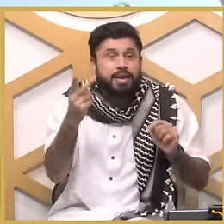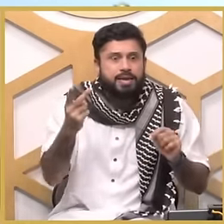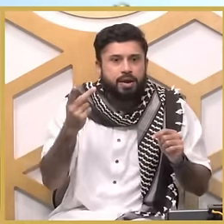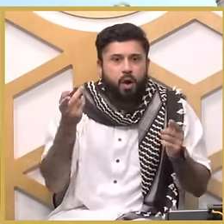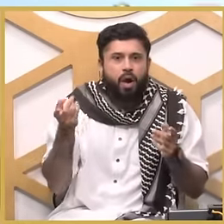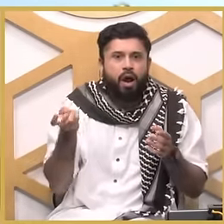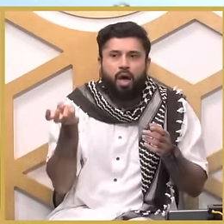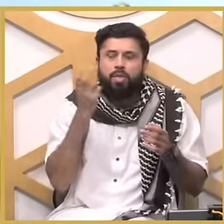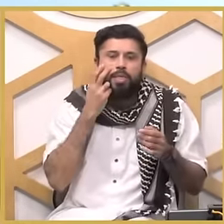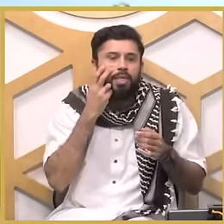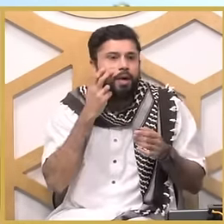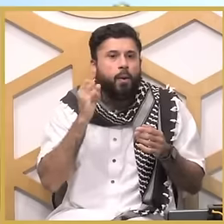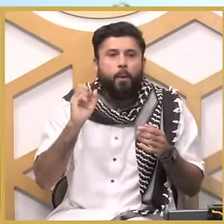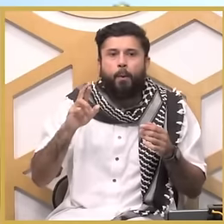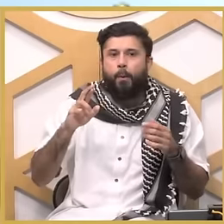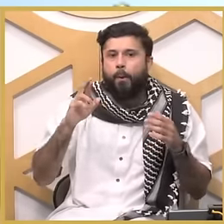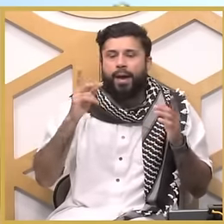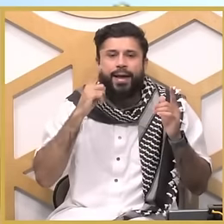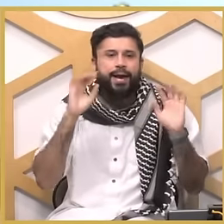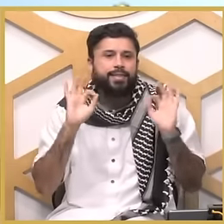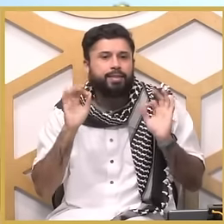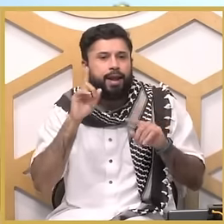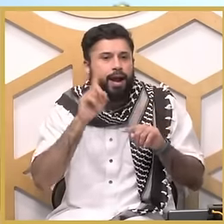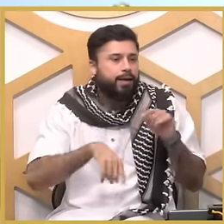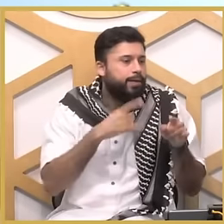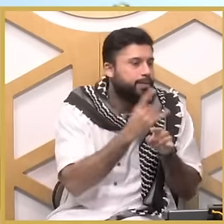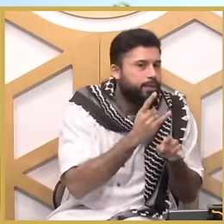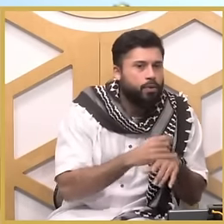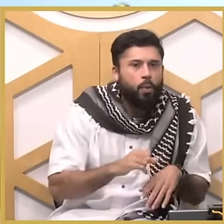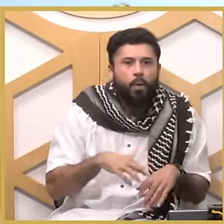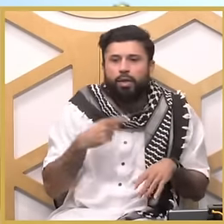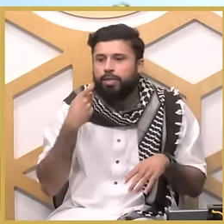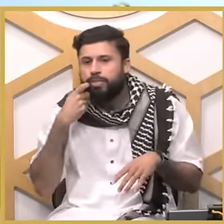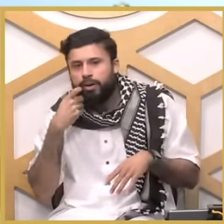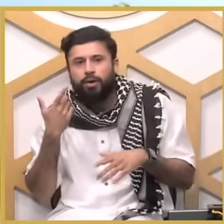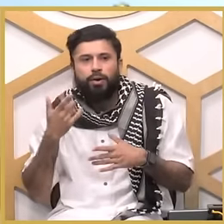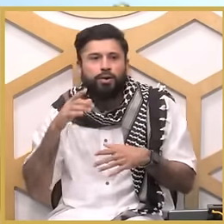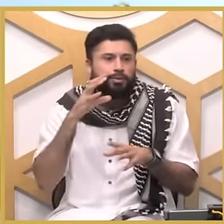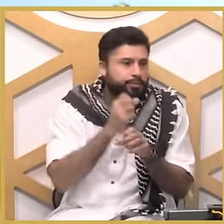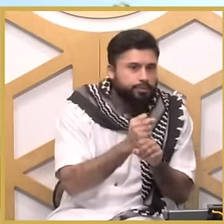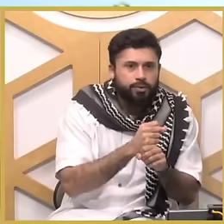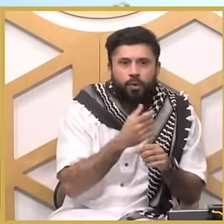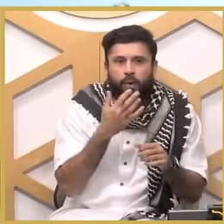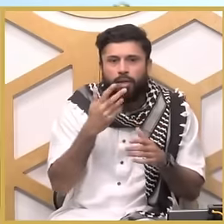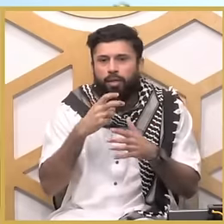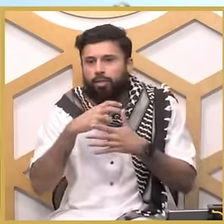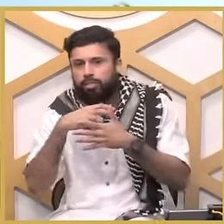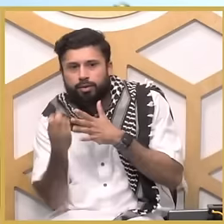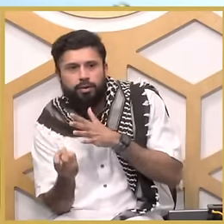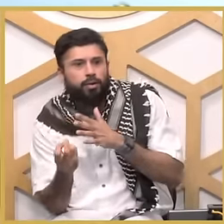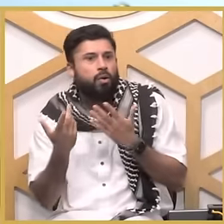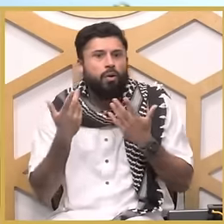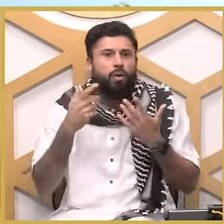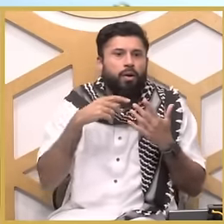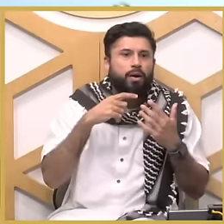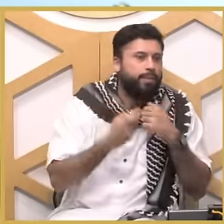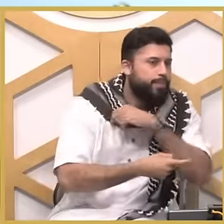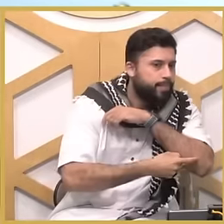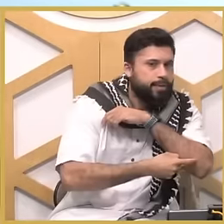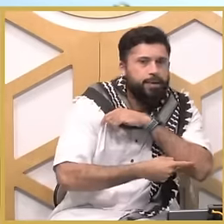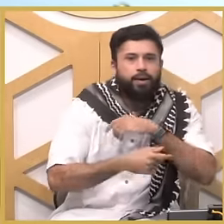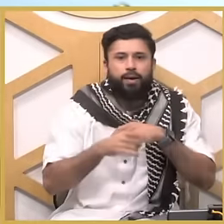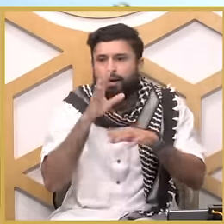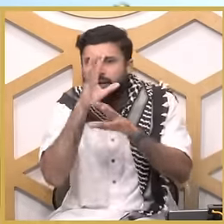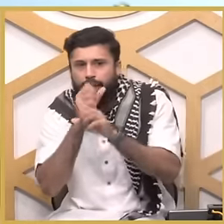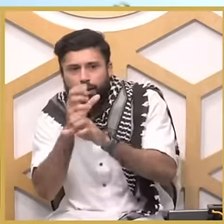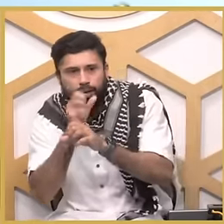drug, that adultery, the temptation, it's all so physical, material, immediate, right in front of me. It's instantaneous. I know it's